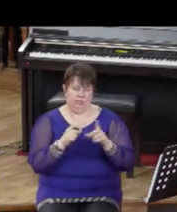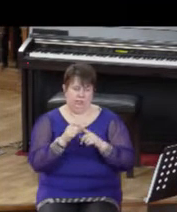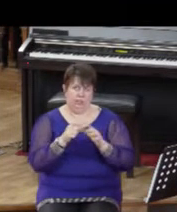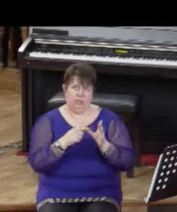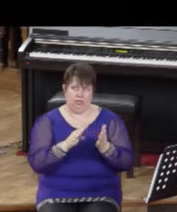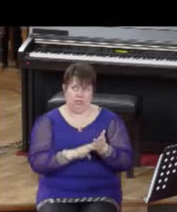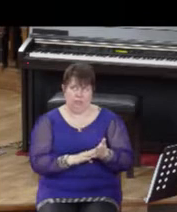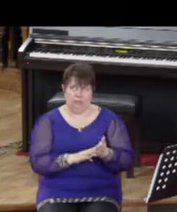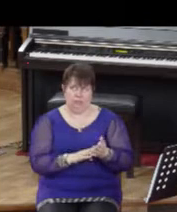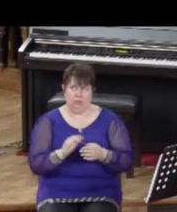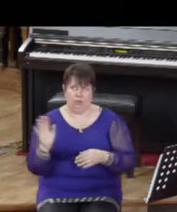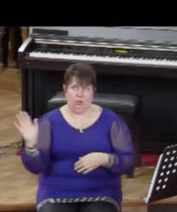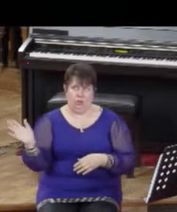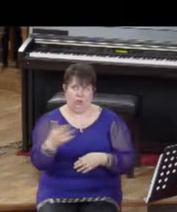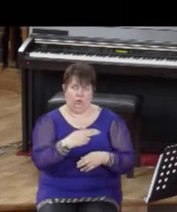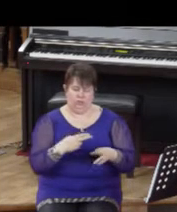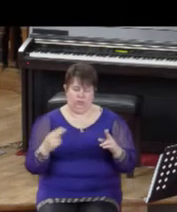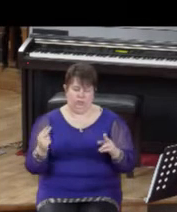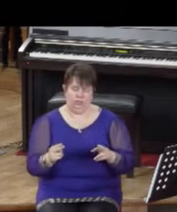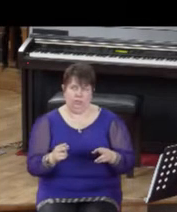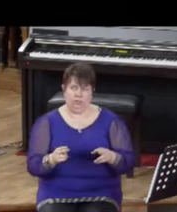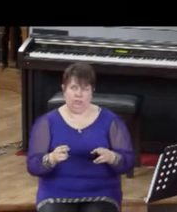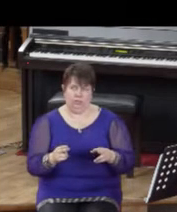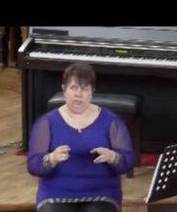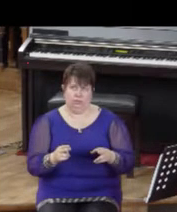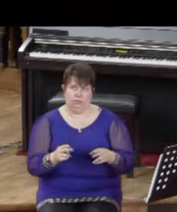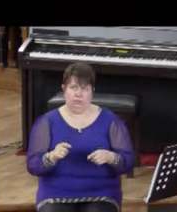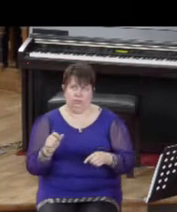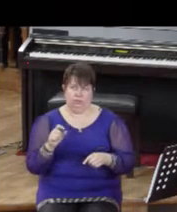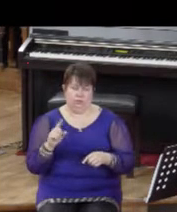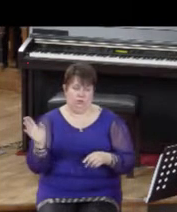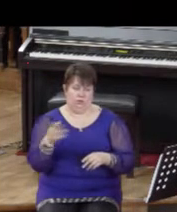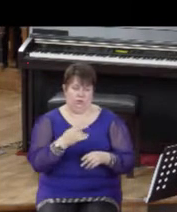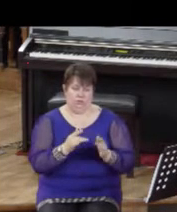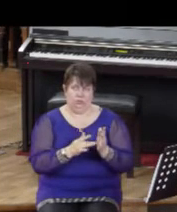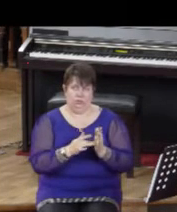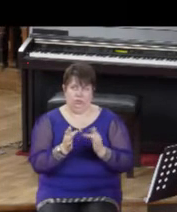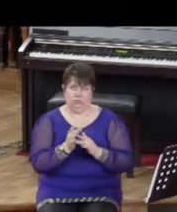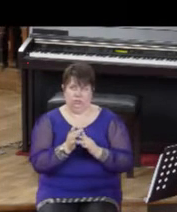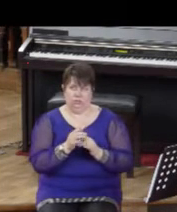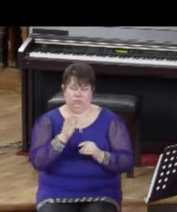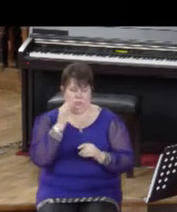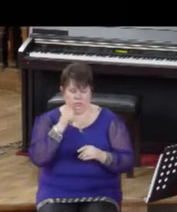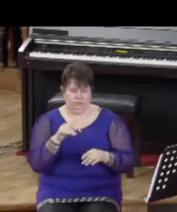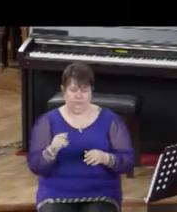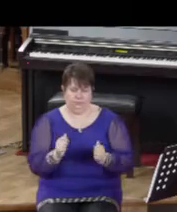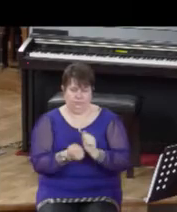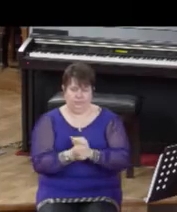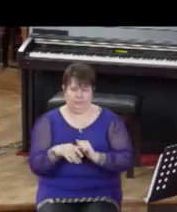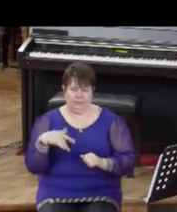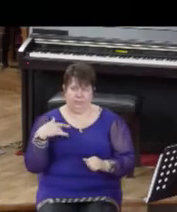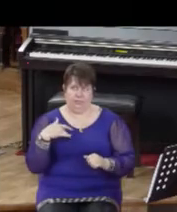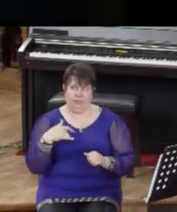die, so in Christ all will be made alive.